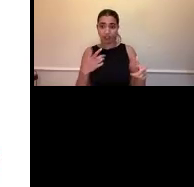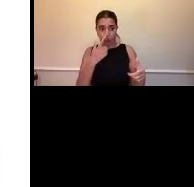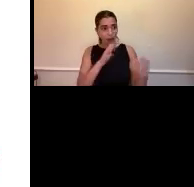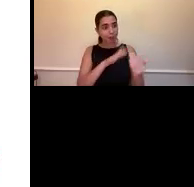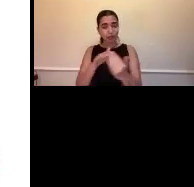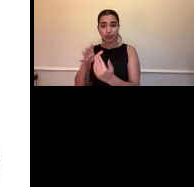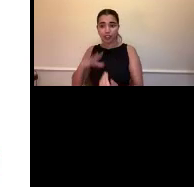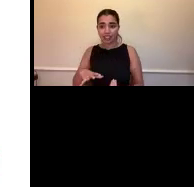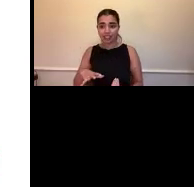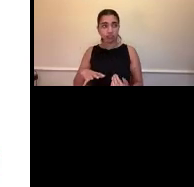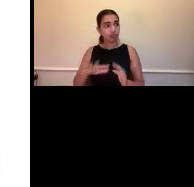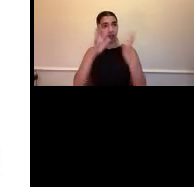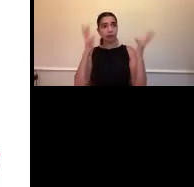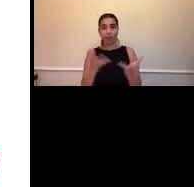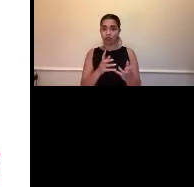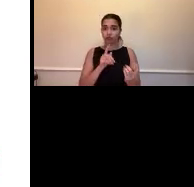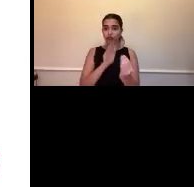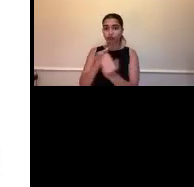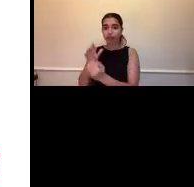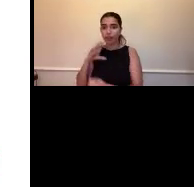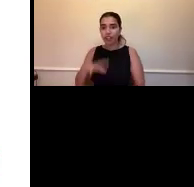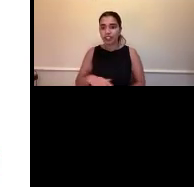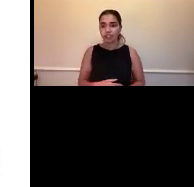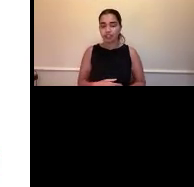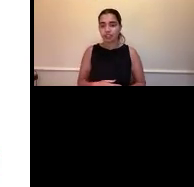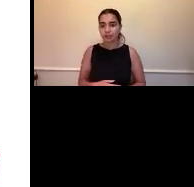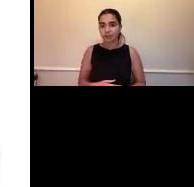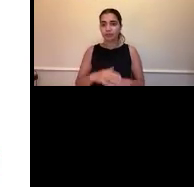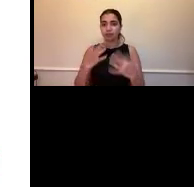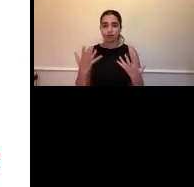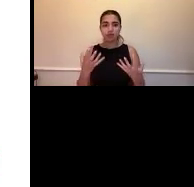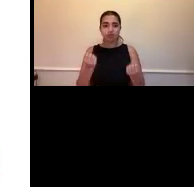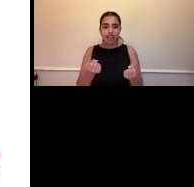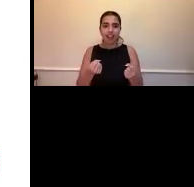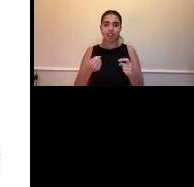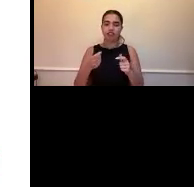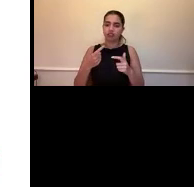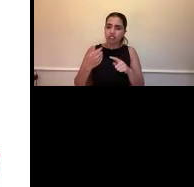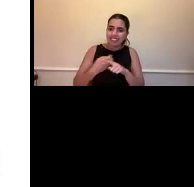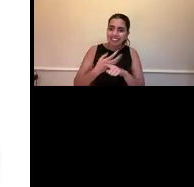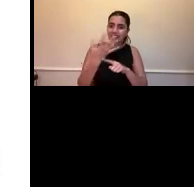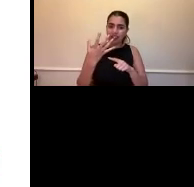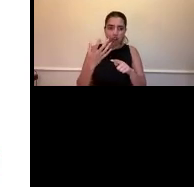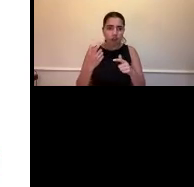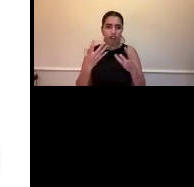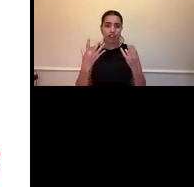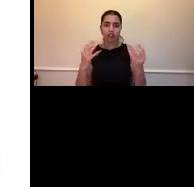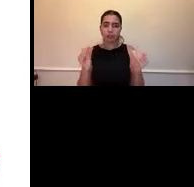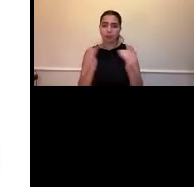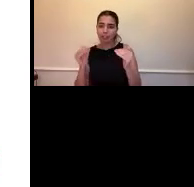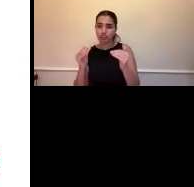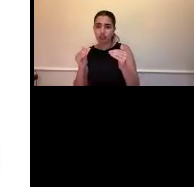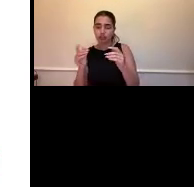can help with identifying metrics, which, as Kate mentioned, are evolving along with the best available science. And it can show